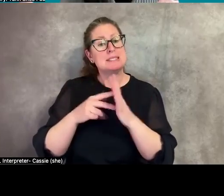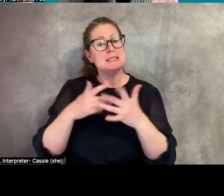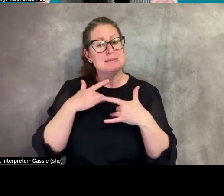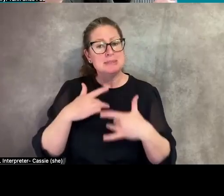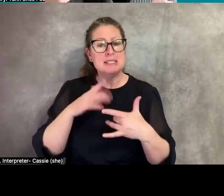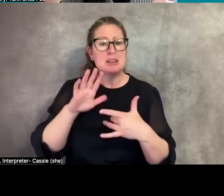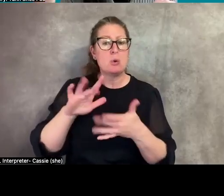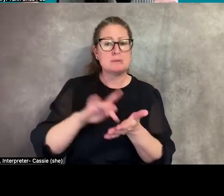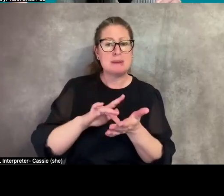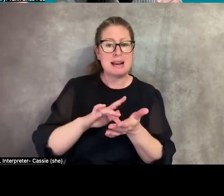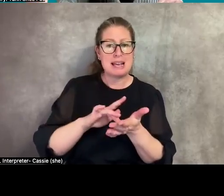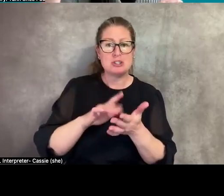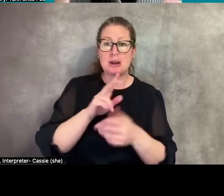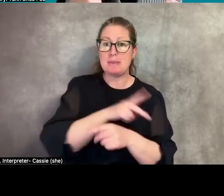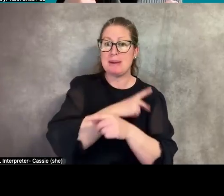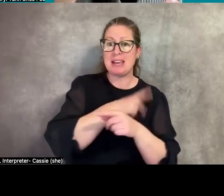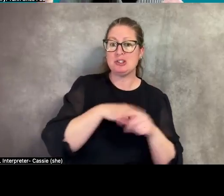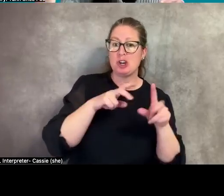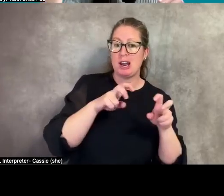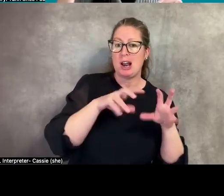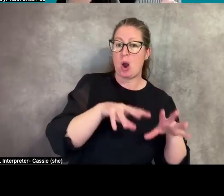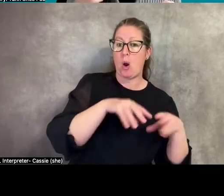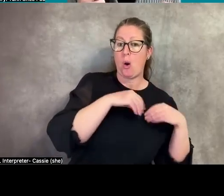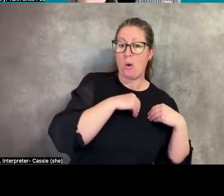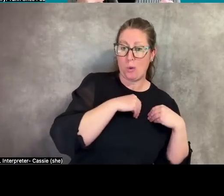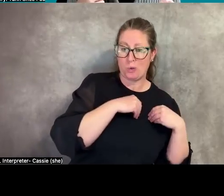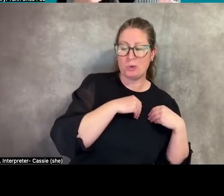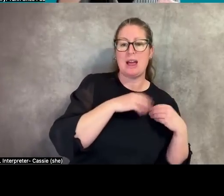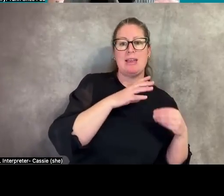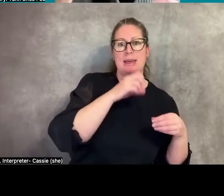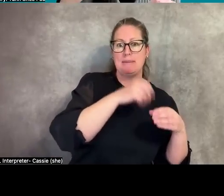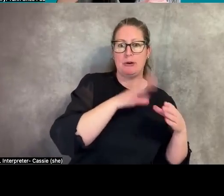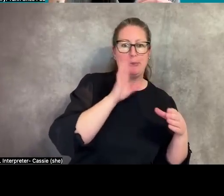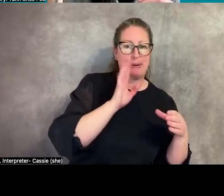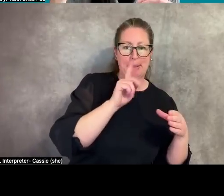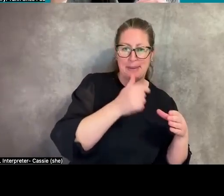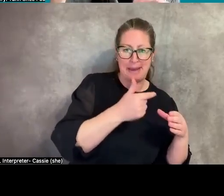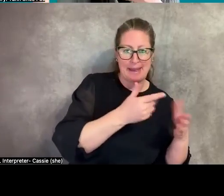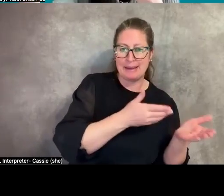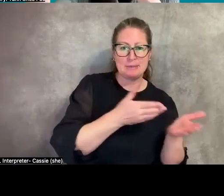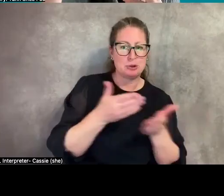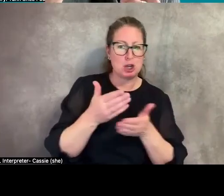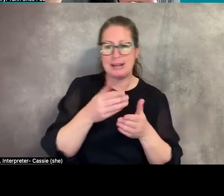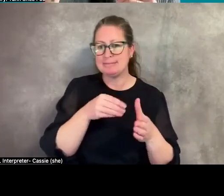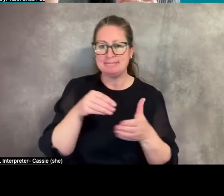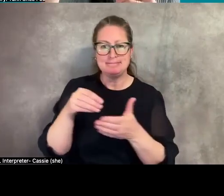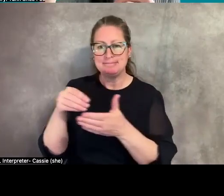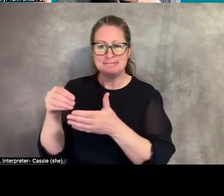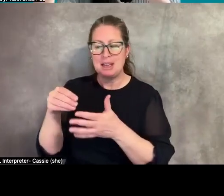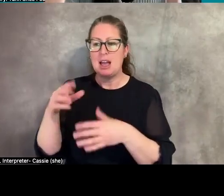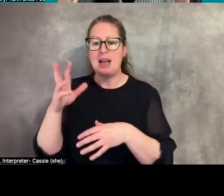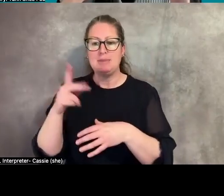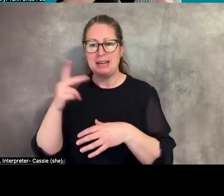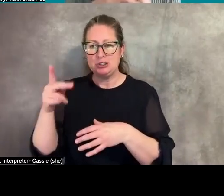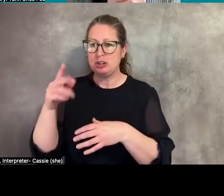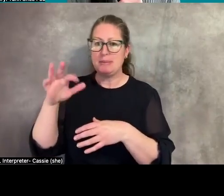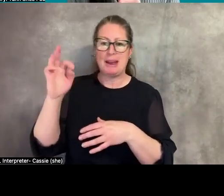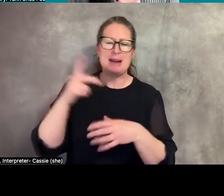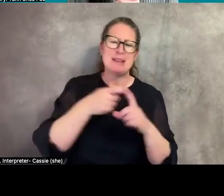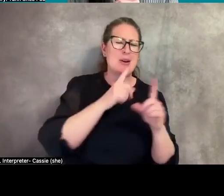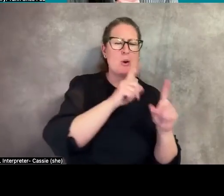are patient-owned. They get brown bagged, they get brought in. The patients pick it up from CVS